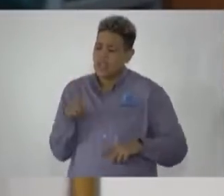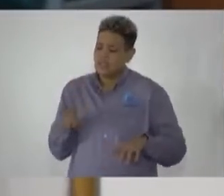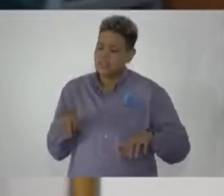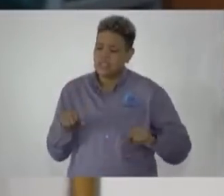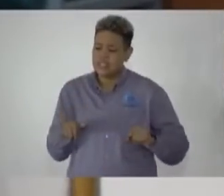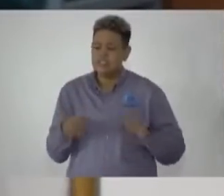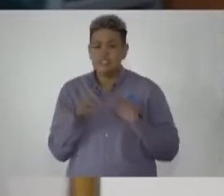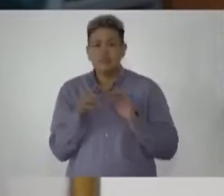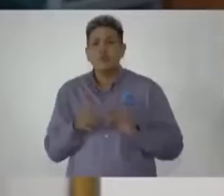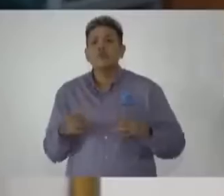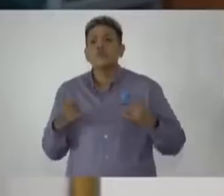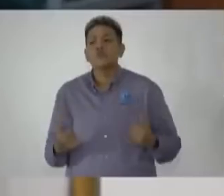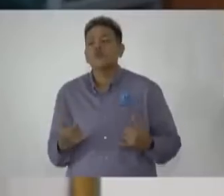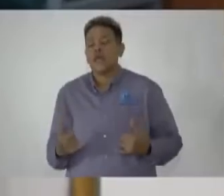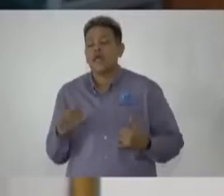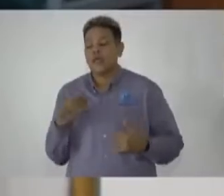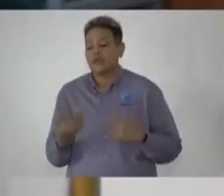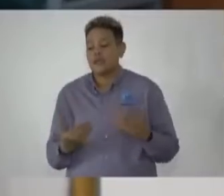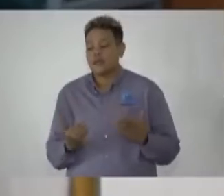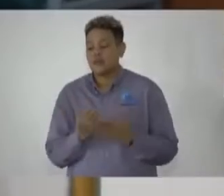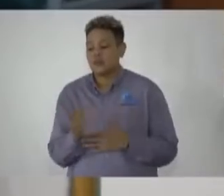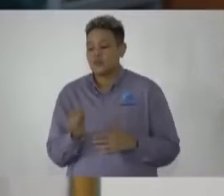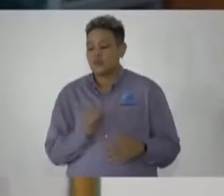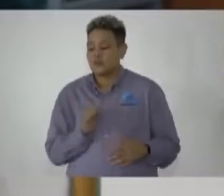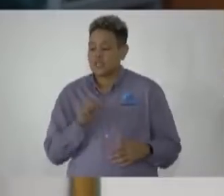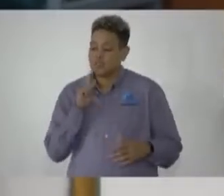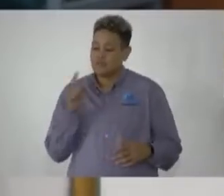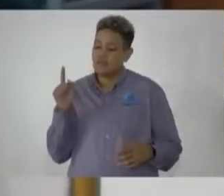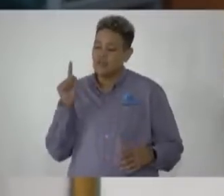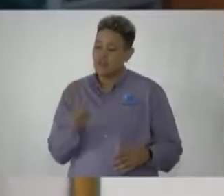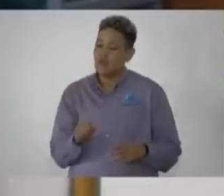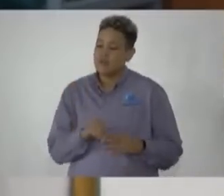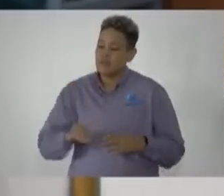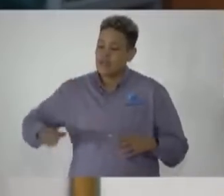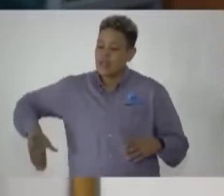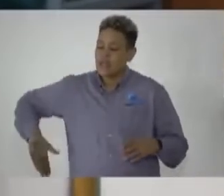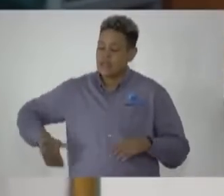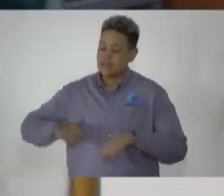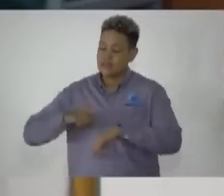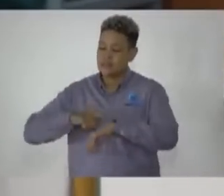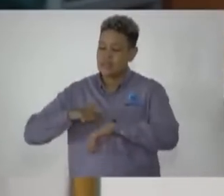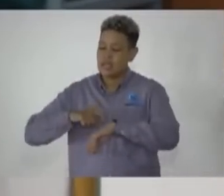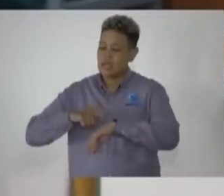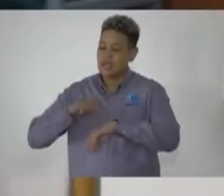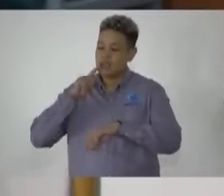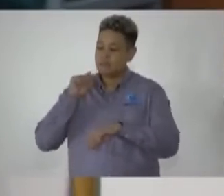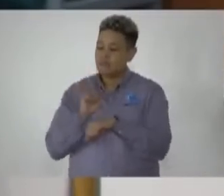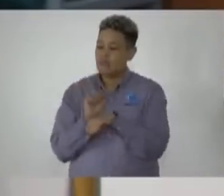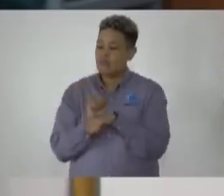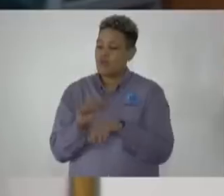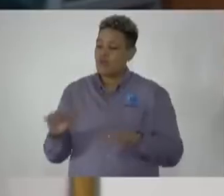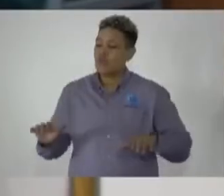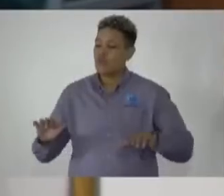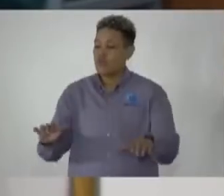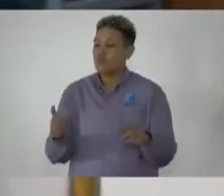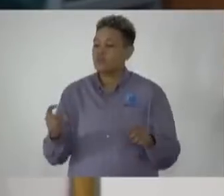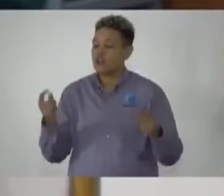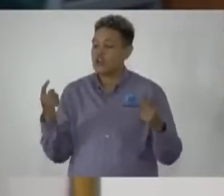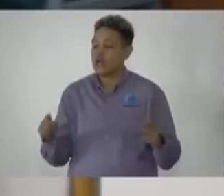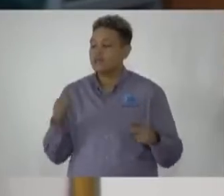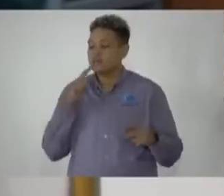this motion today. I have come in at a very late stage of the work that has been done